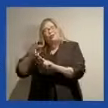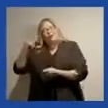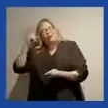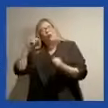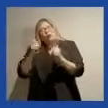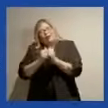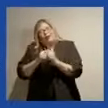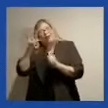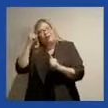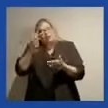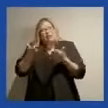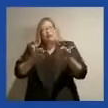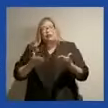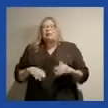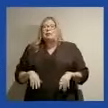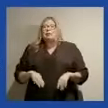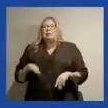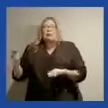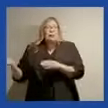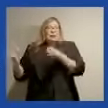services. Back to the reductions.